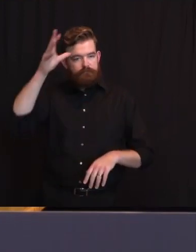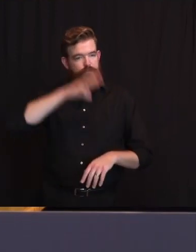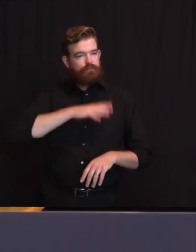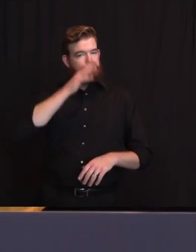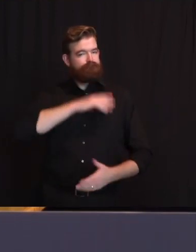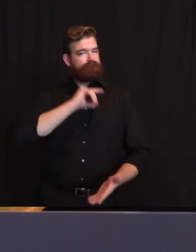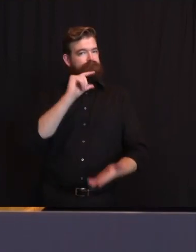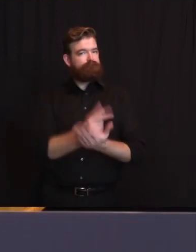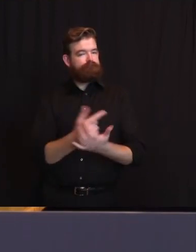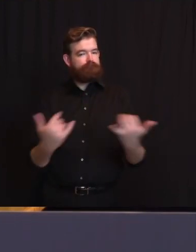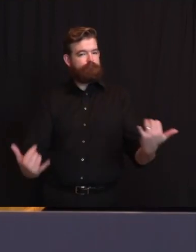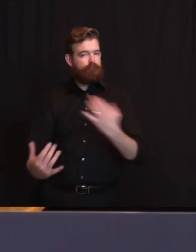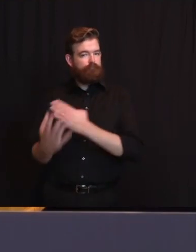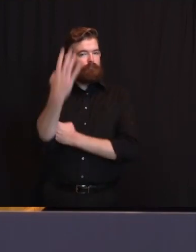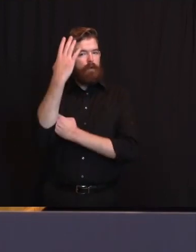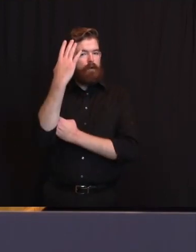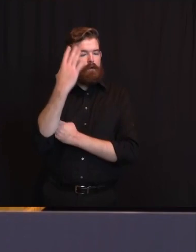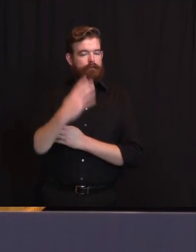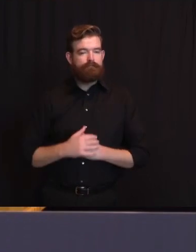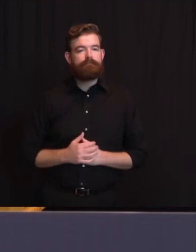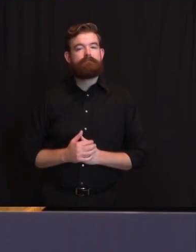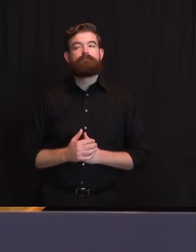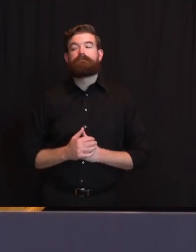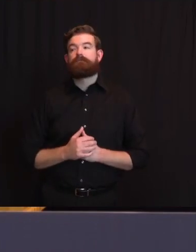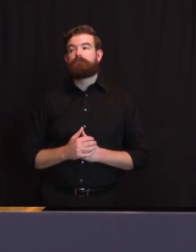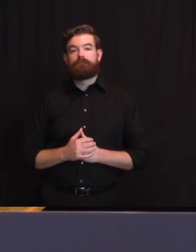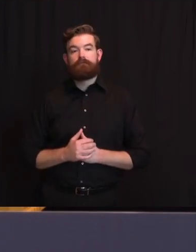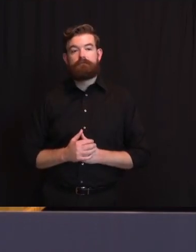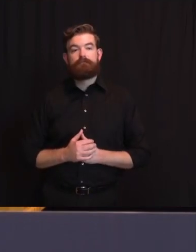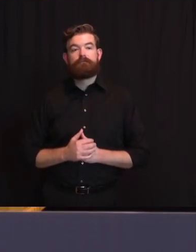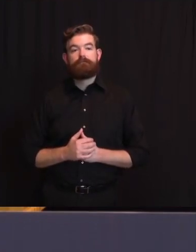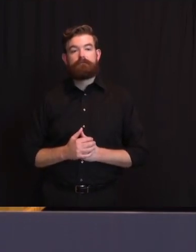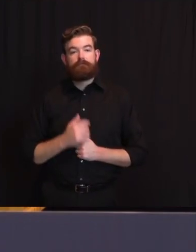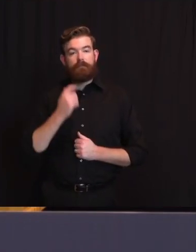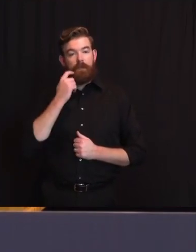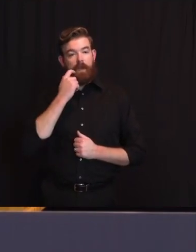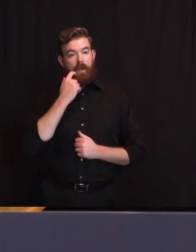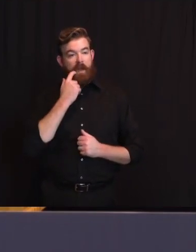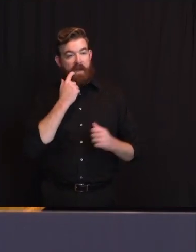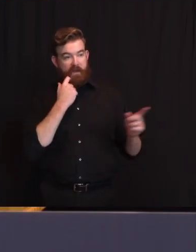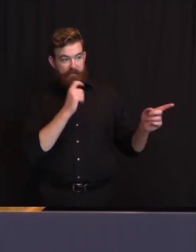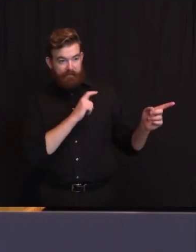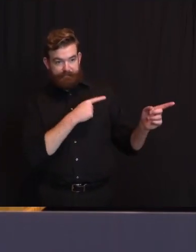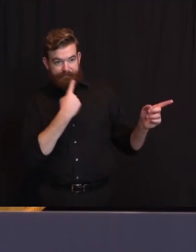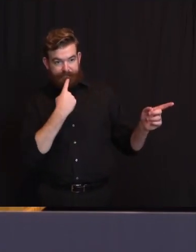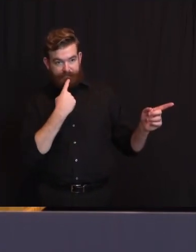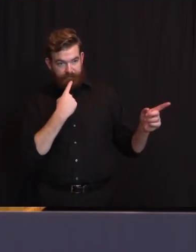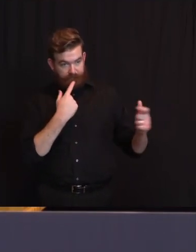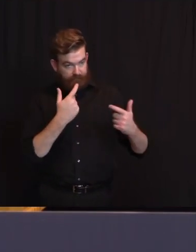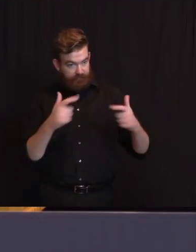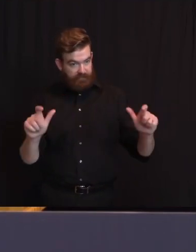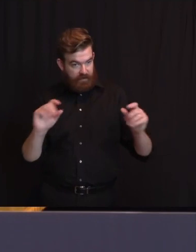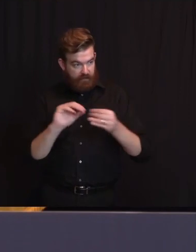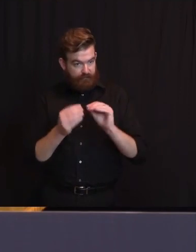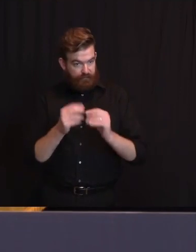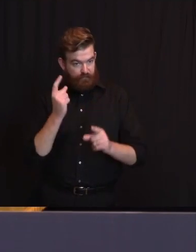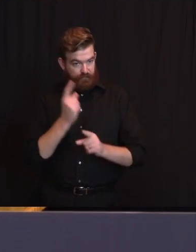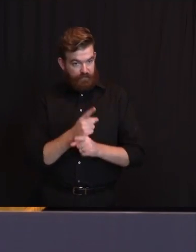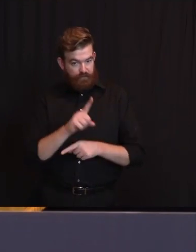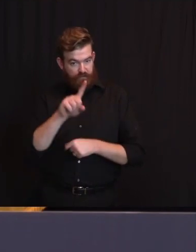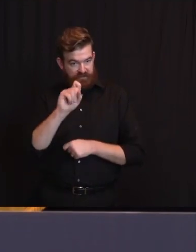troopers, which, by the way, I believe, Pat, you suggested was an all-time high or near an all-time high for both